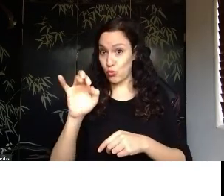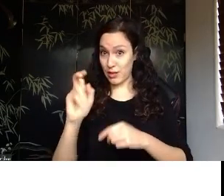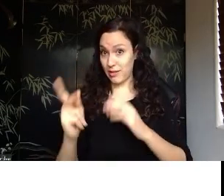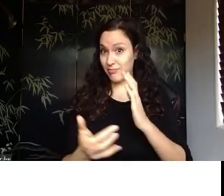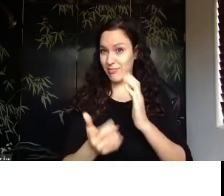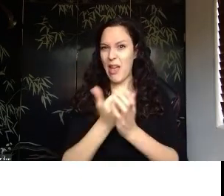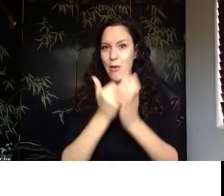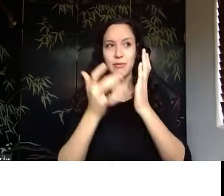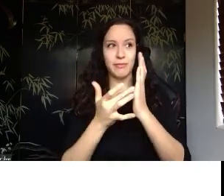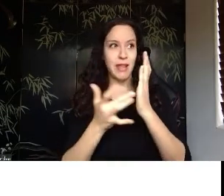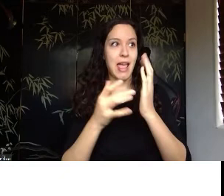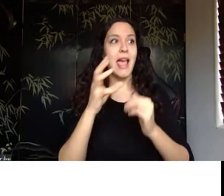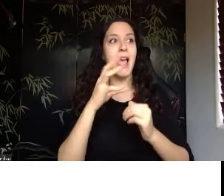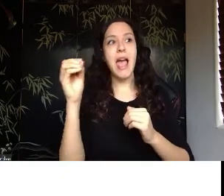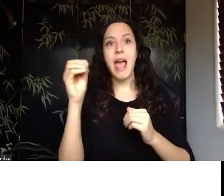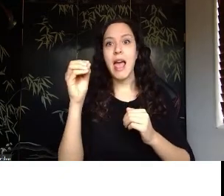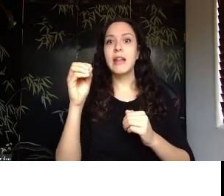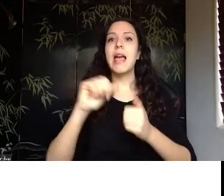Next slide.